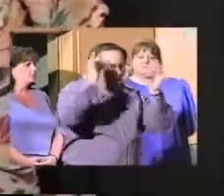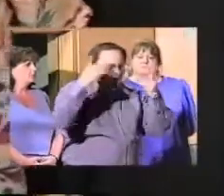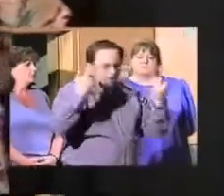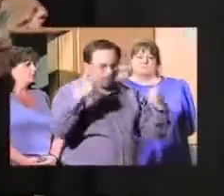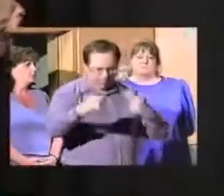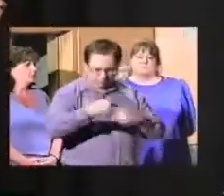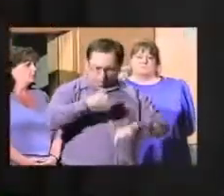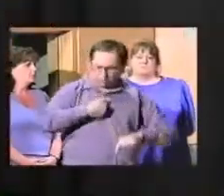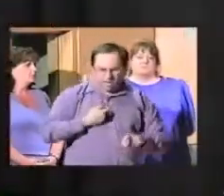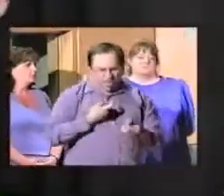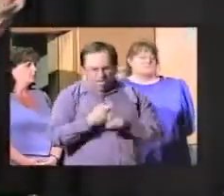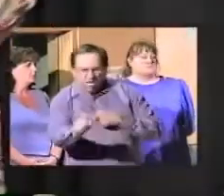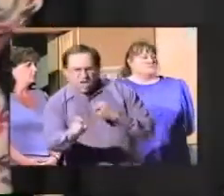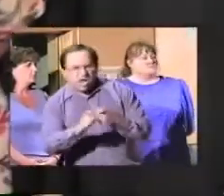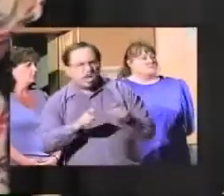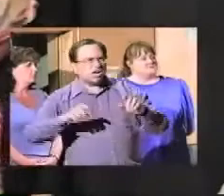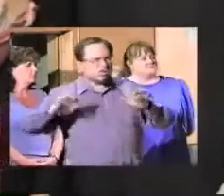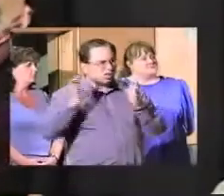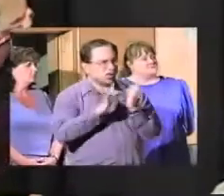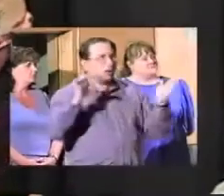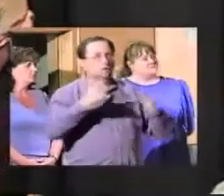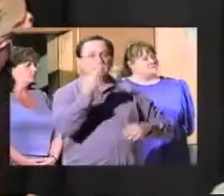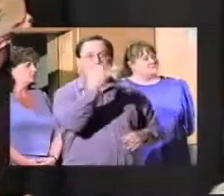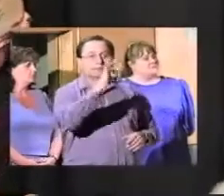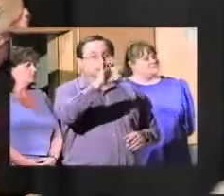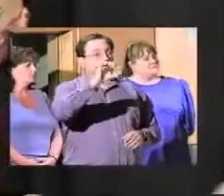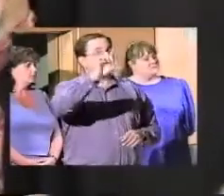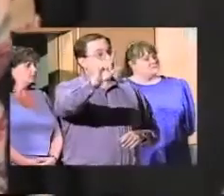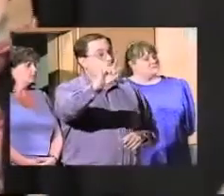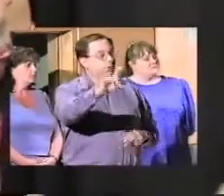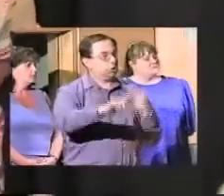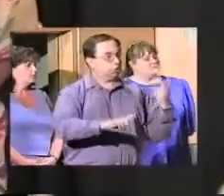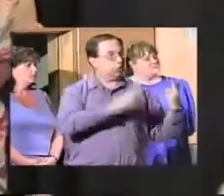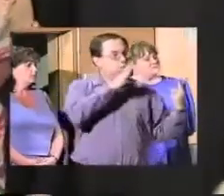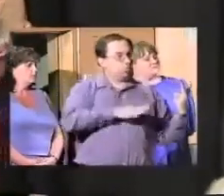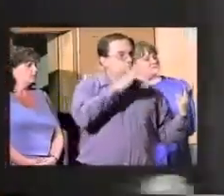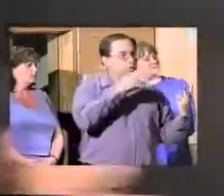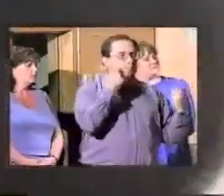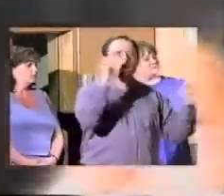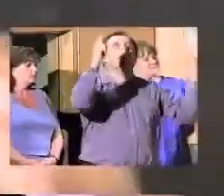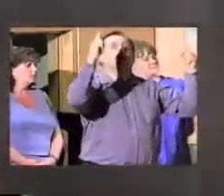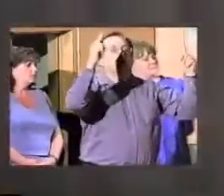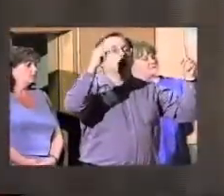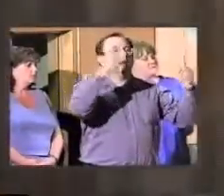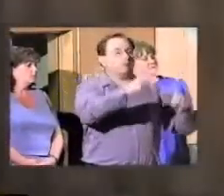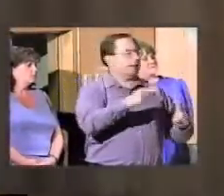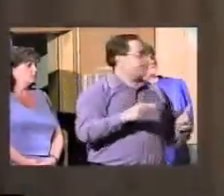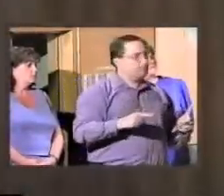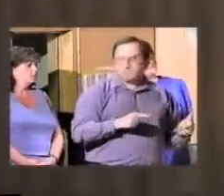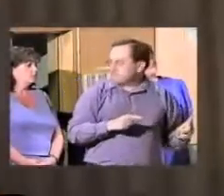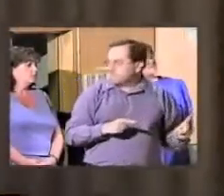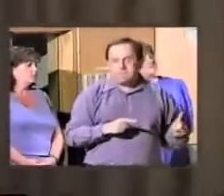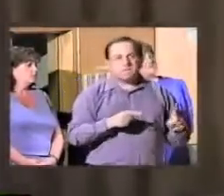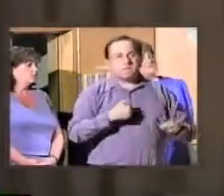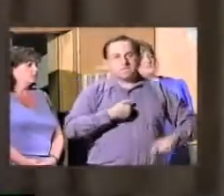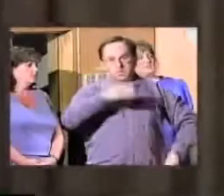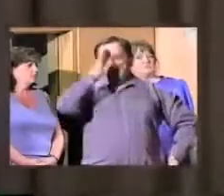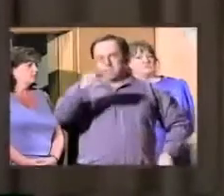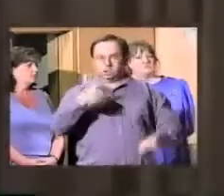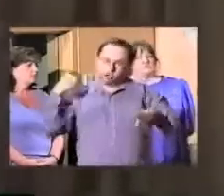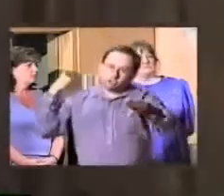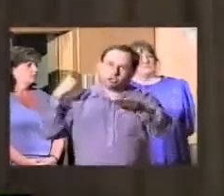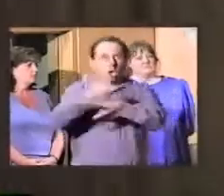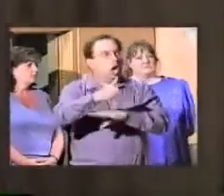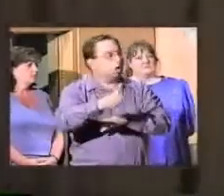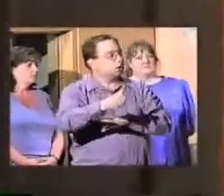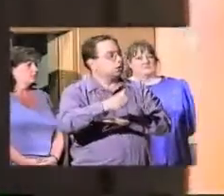them. In 1991, two women made history by coming out and officially charging their former abusers